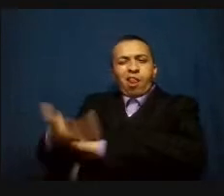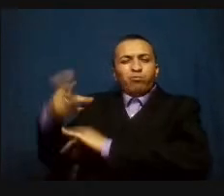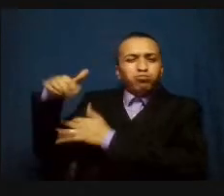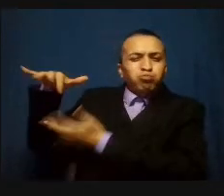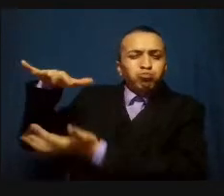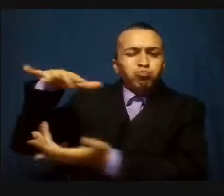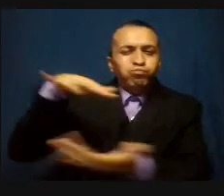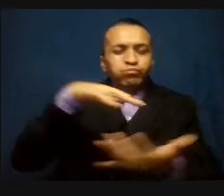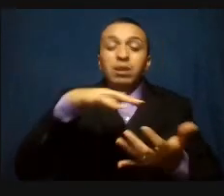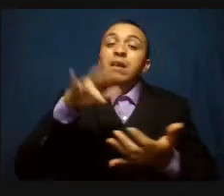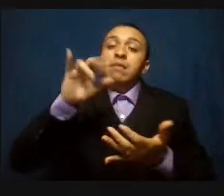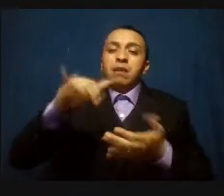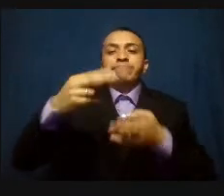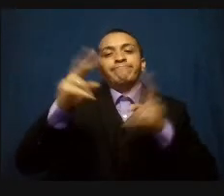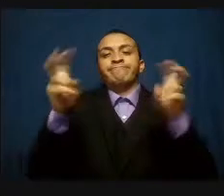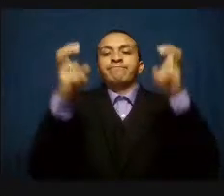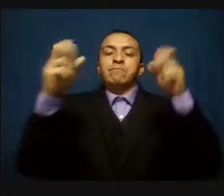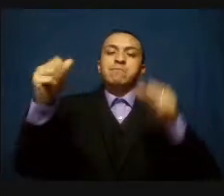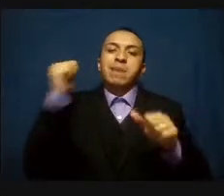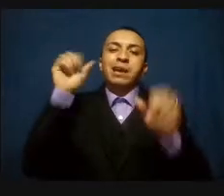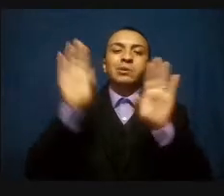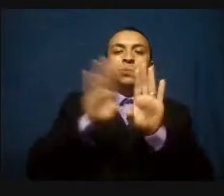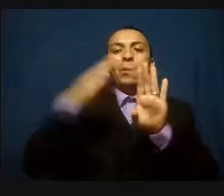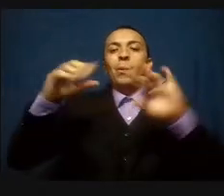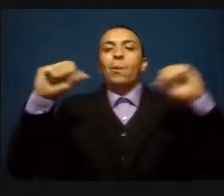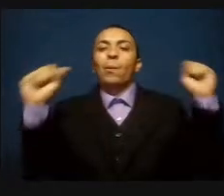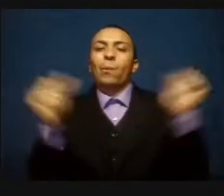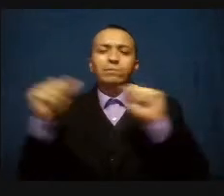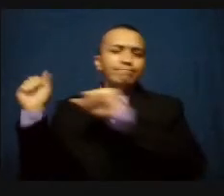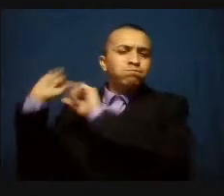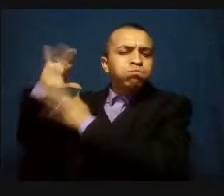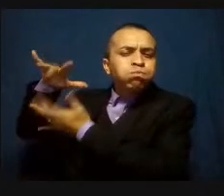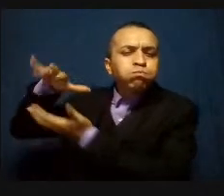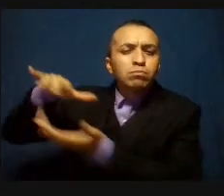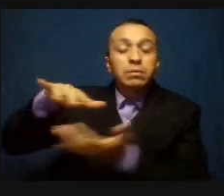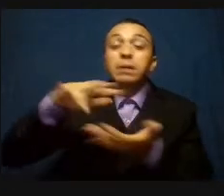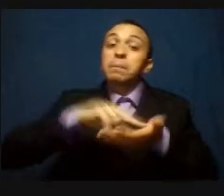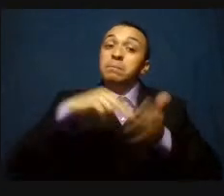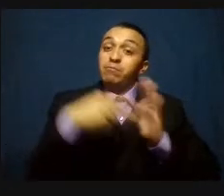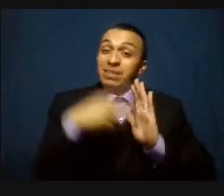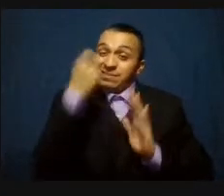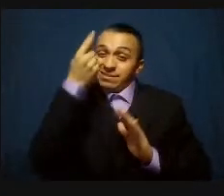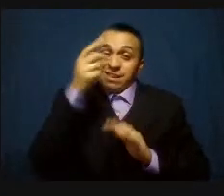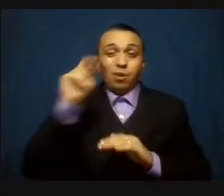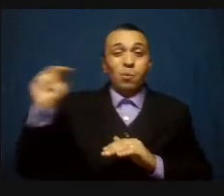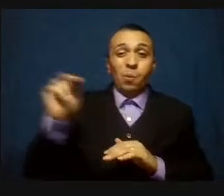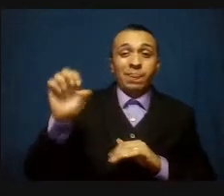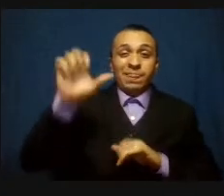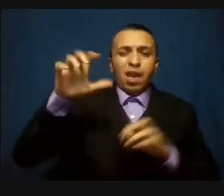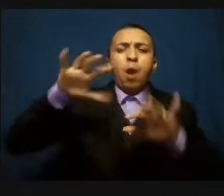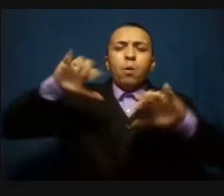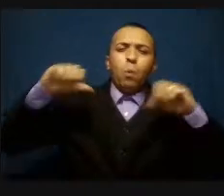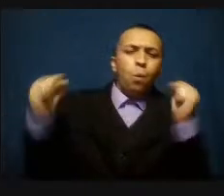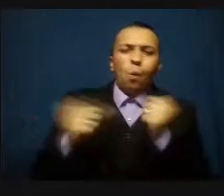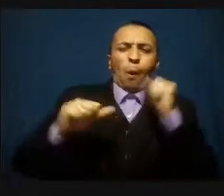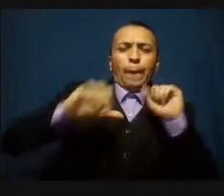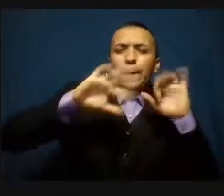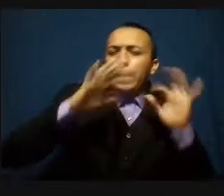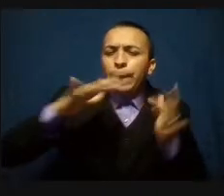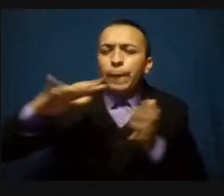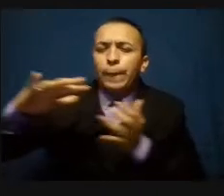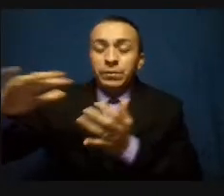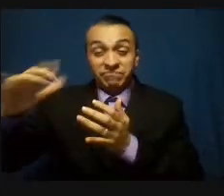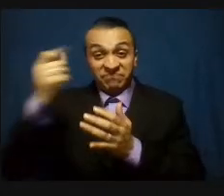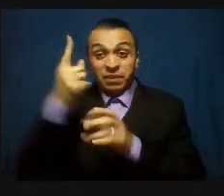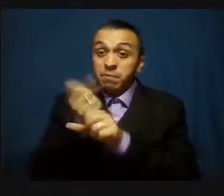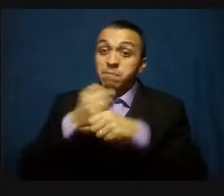cold front, meaning that it actually moved across the firescape from the northeast. It was dry, meaning that it didn't produce any rainfall.